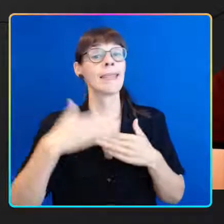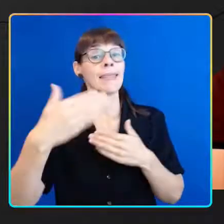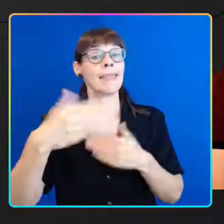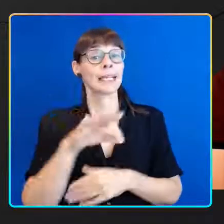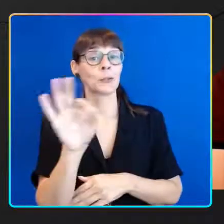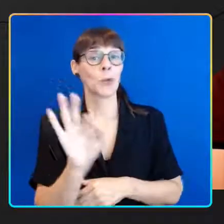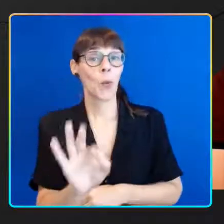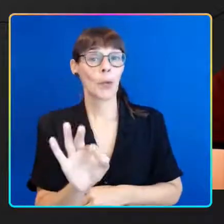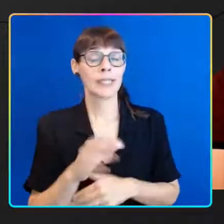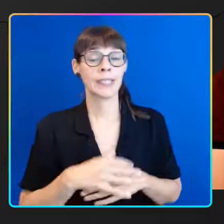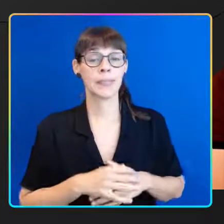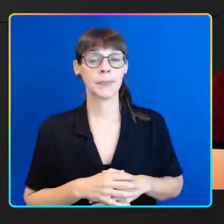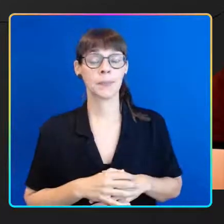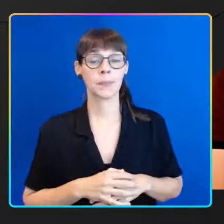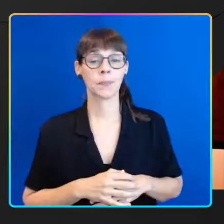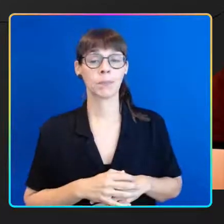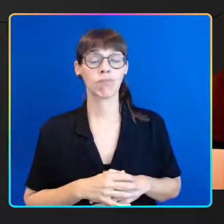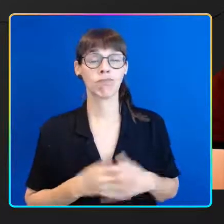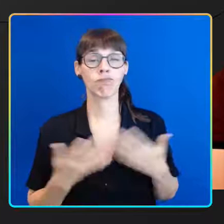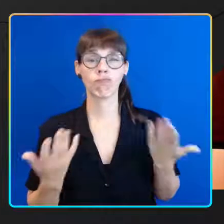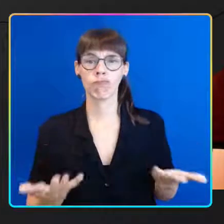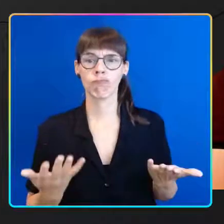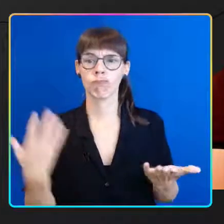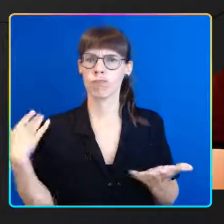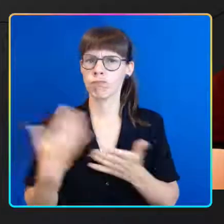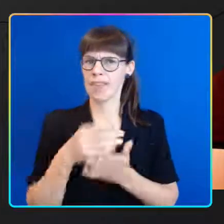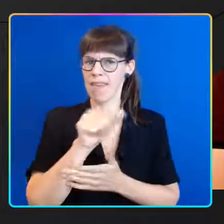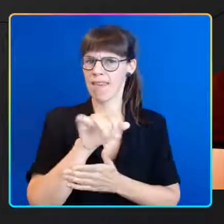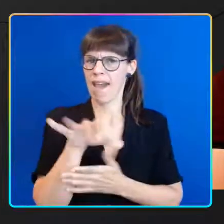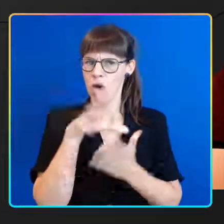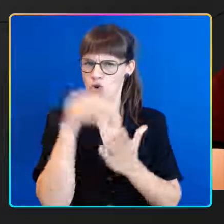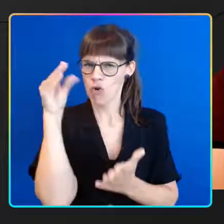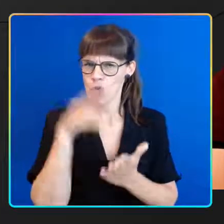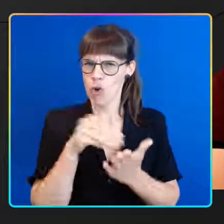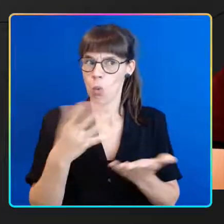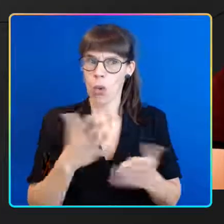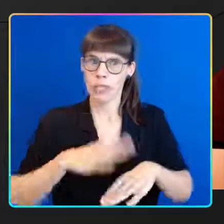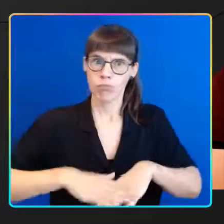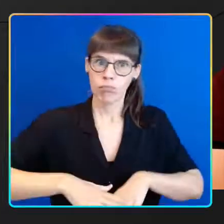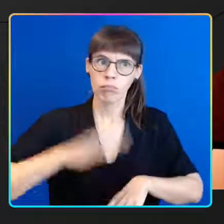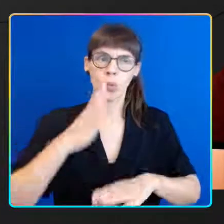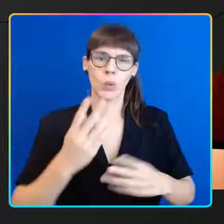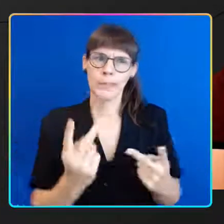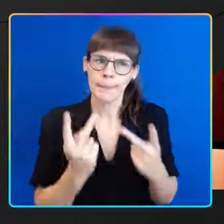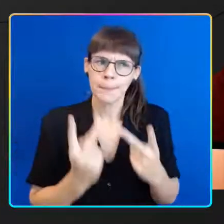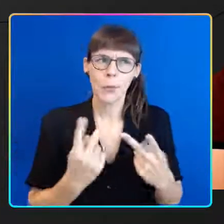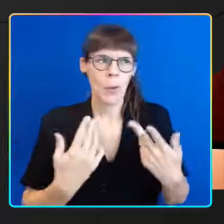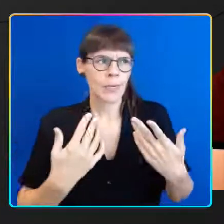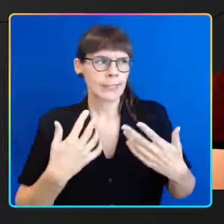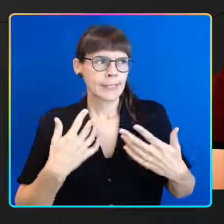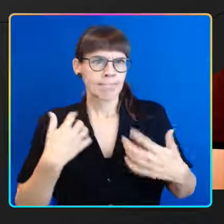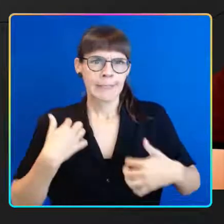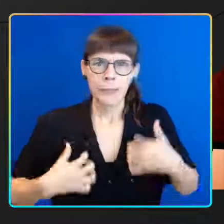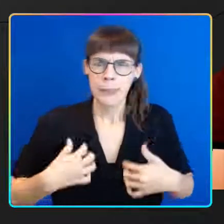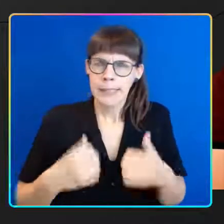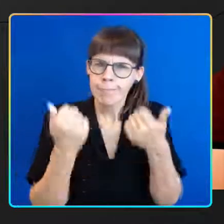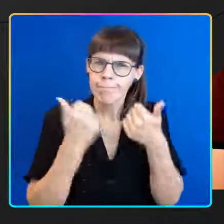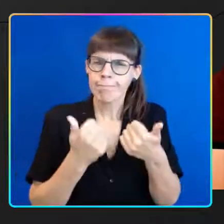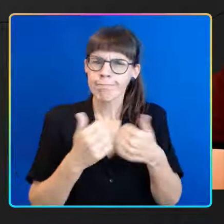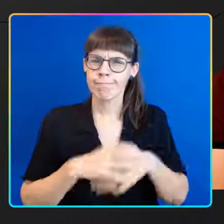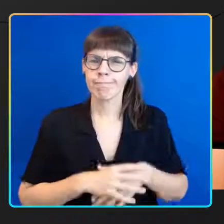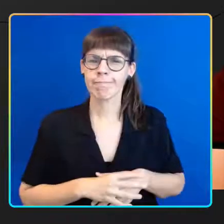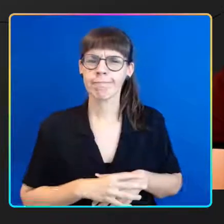most useful thing you've learned in AI? It's a trickier one. The most useful